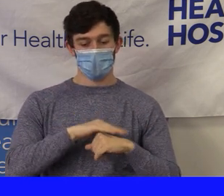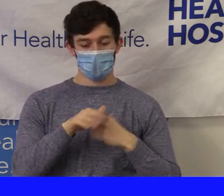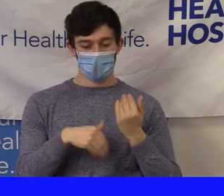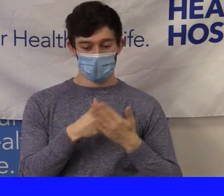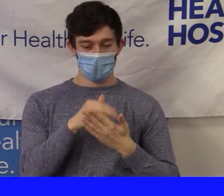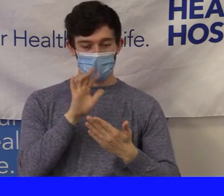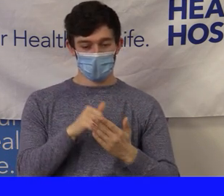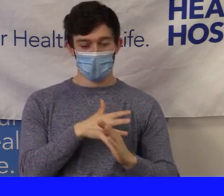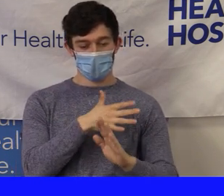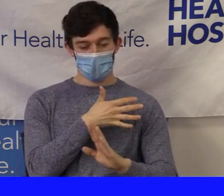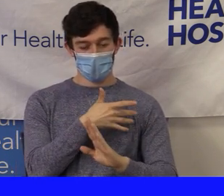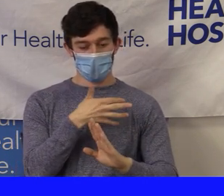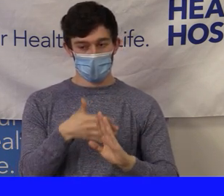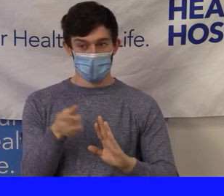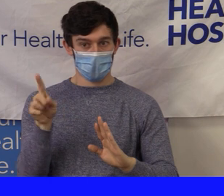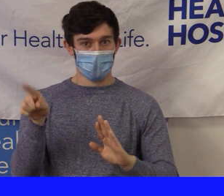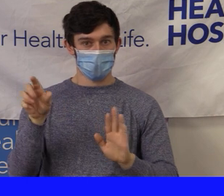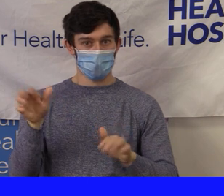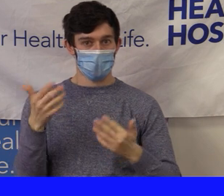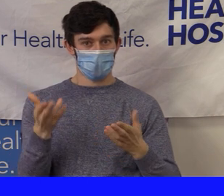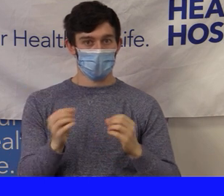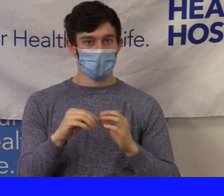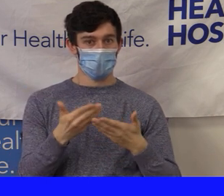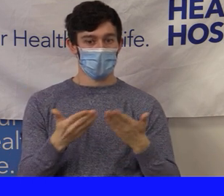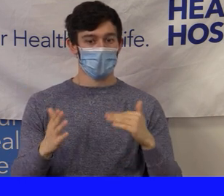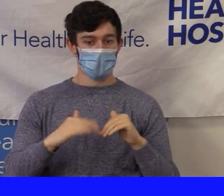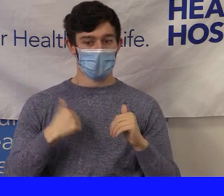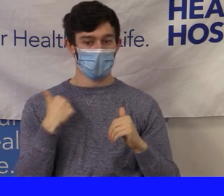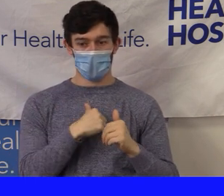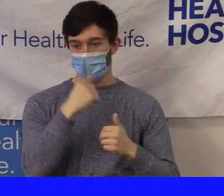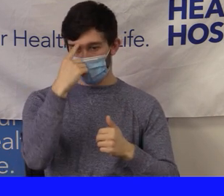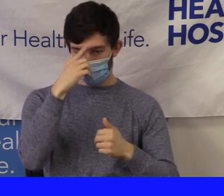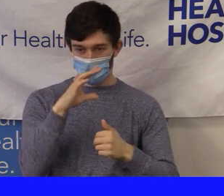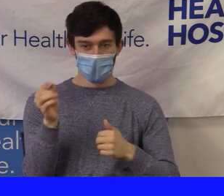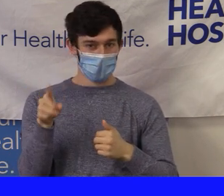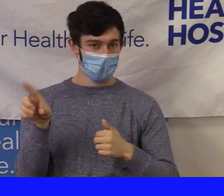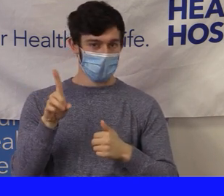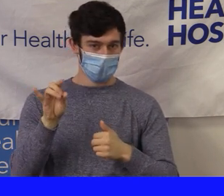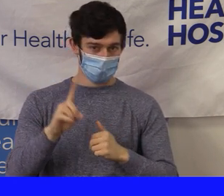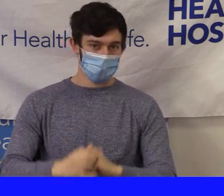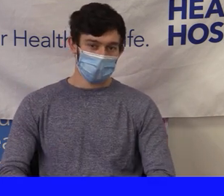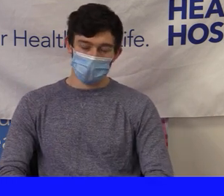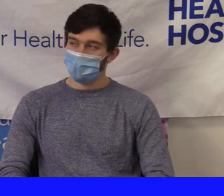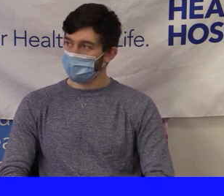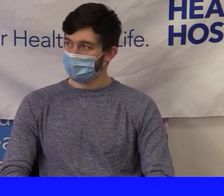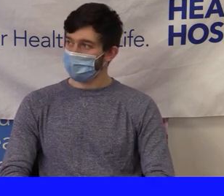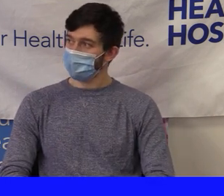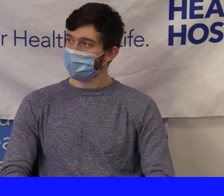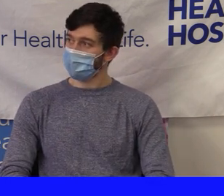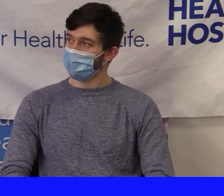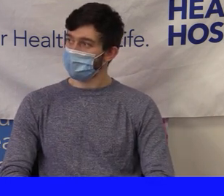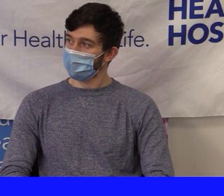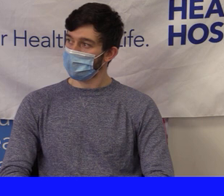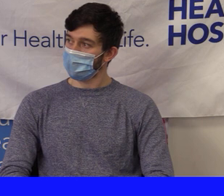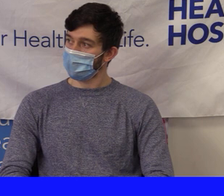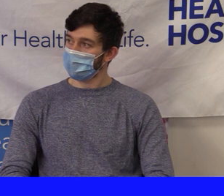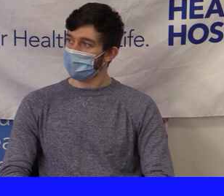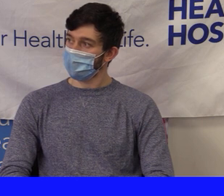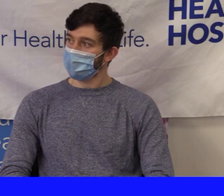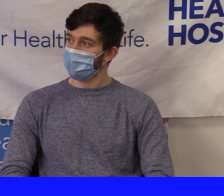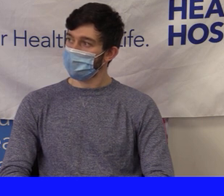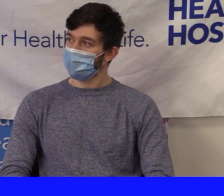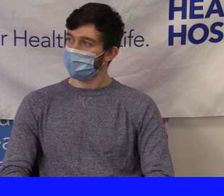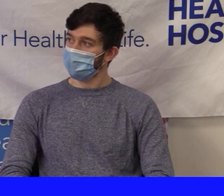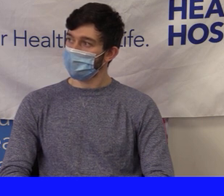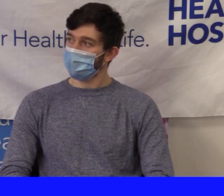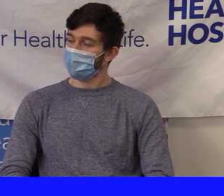all of that, they had to provide a lot more supplies than anticipated, which they did. Okay, and the